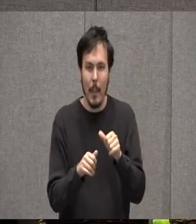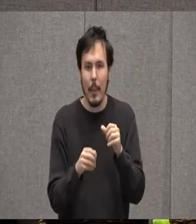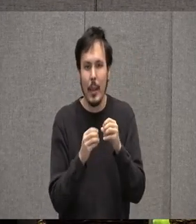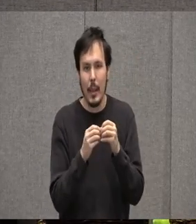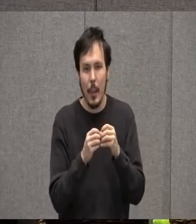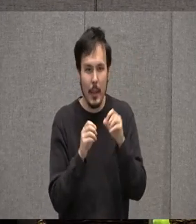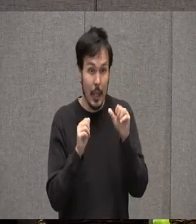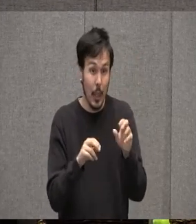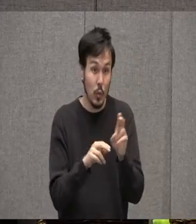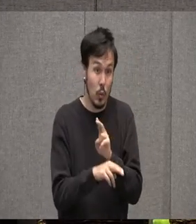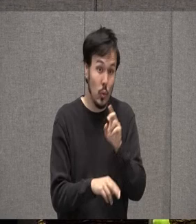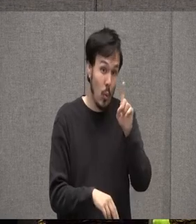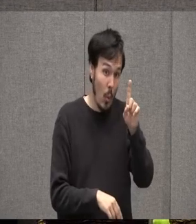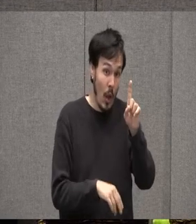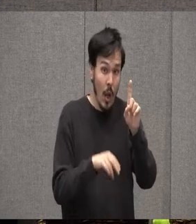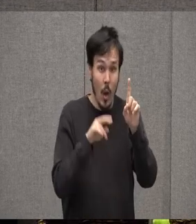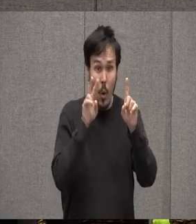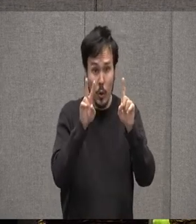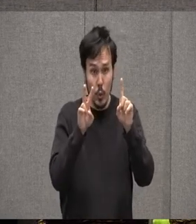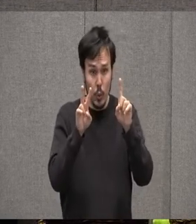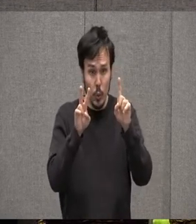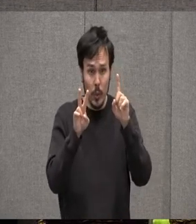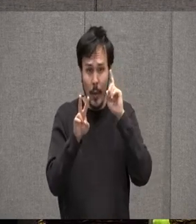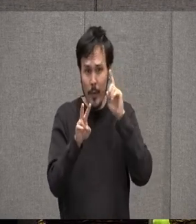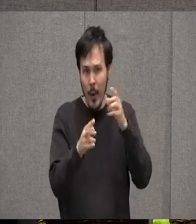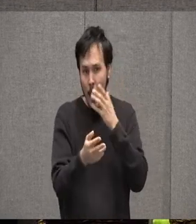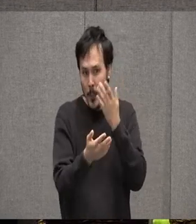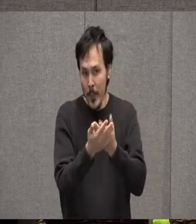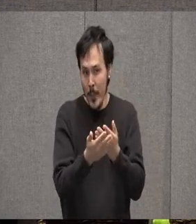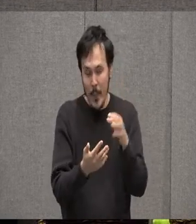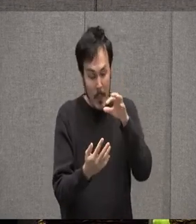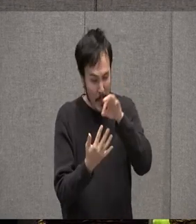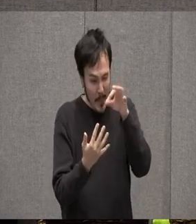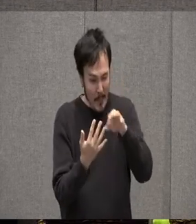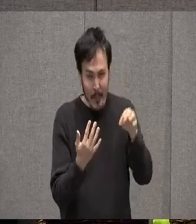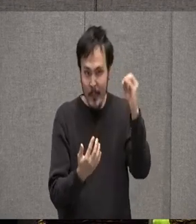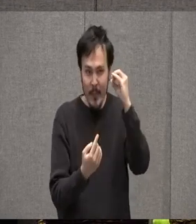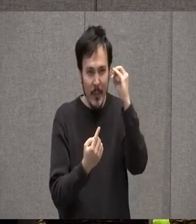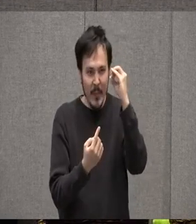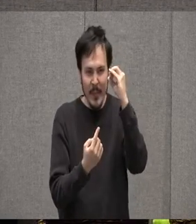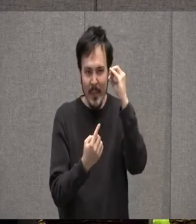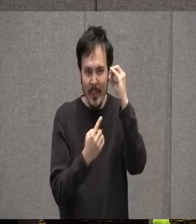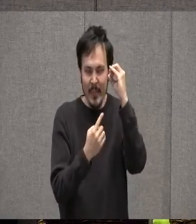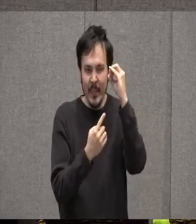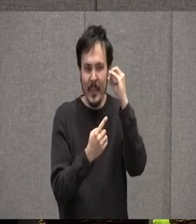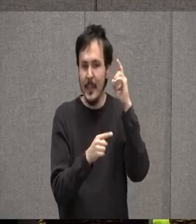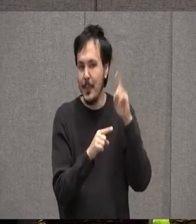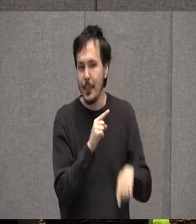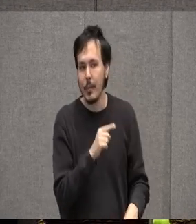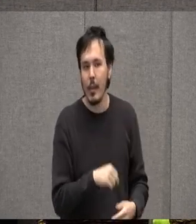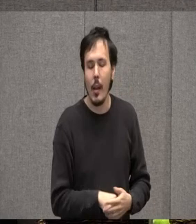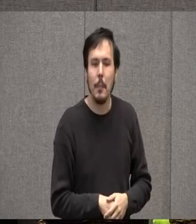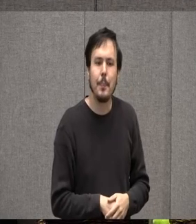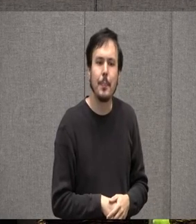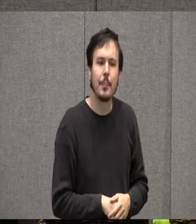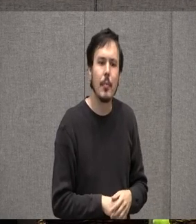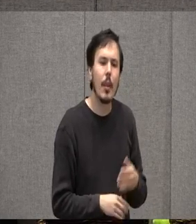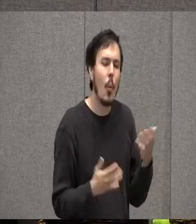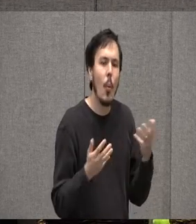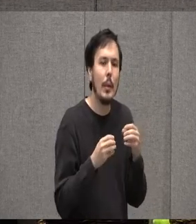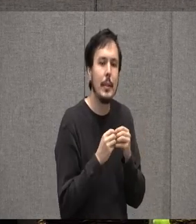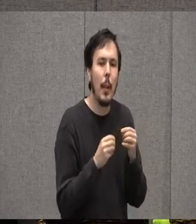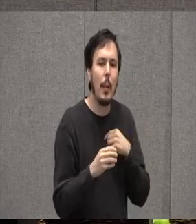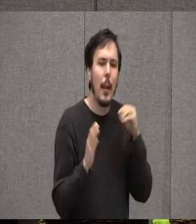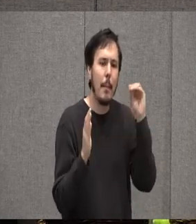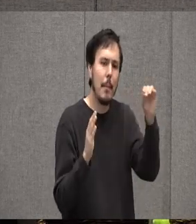one or a two to get that because I don't have an option of a zero. What could I put in there to figure that out? And I